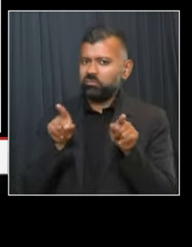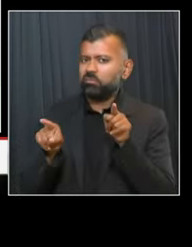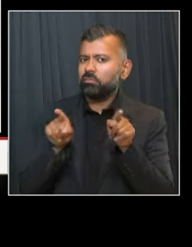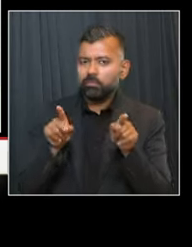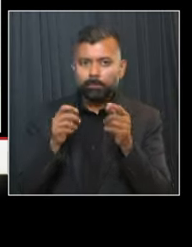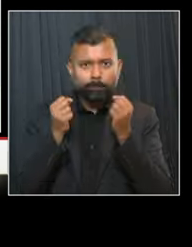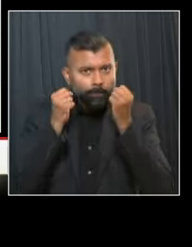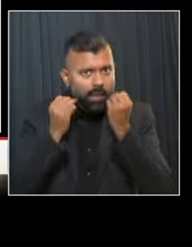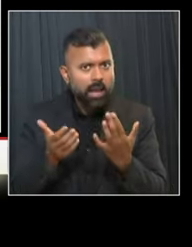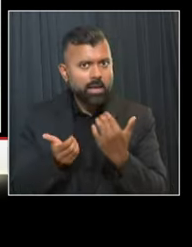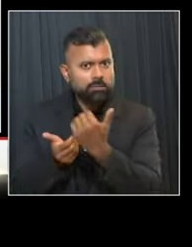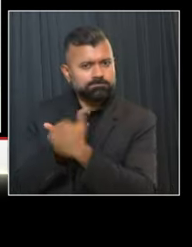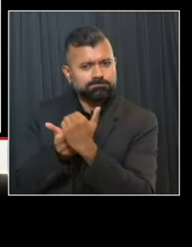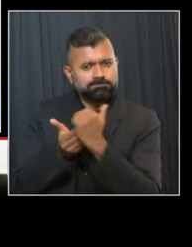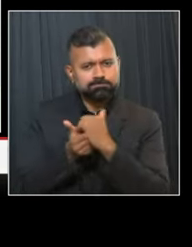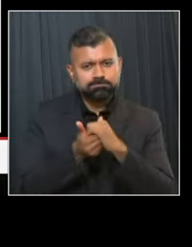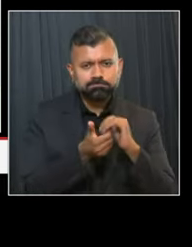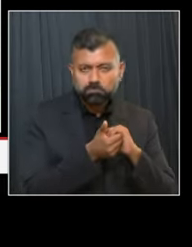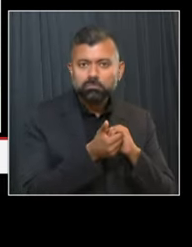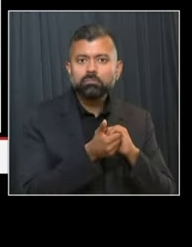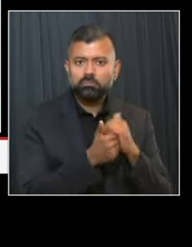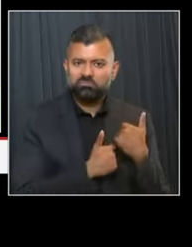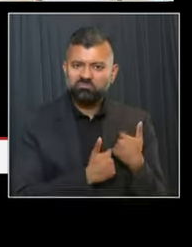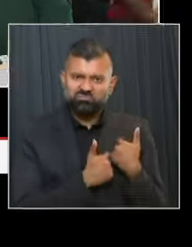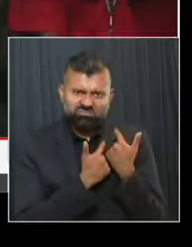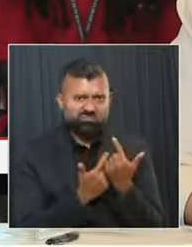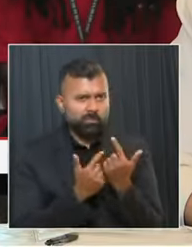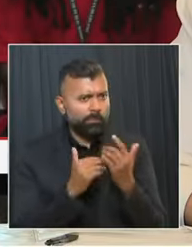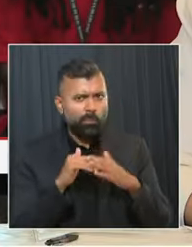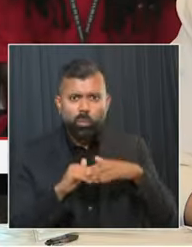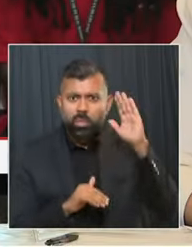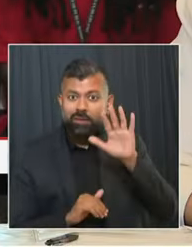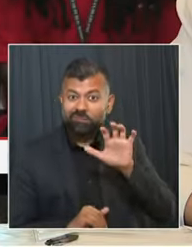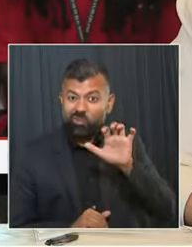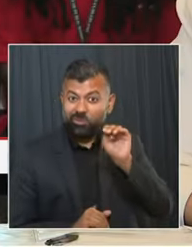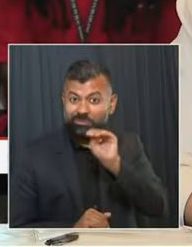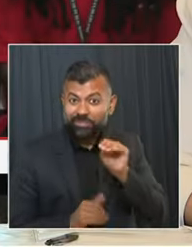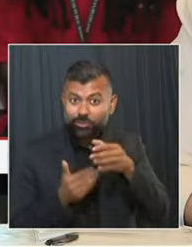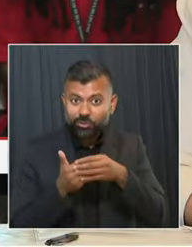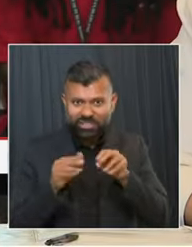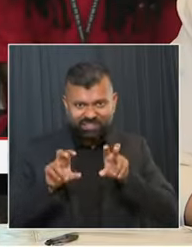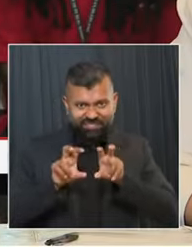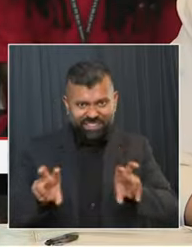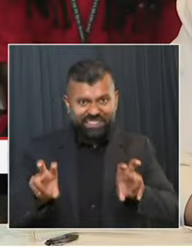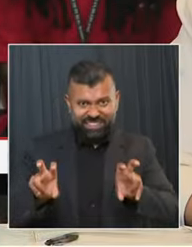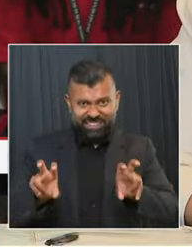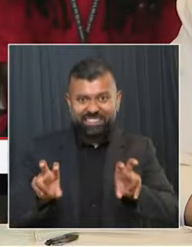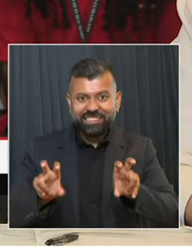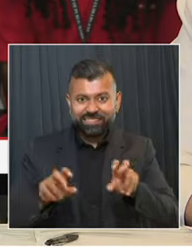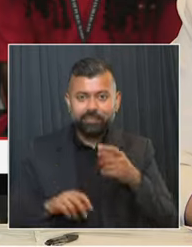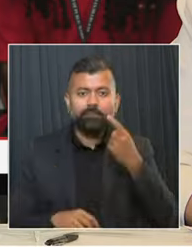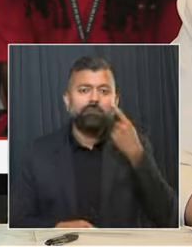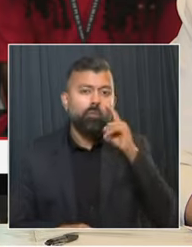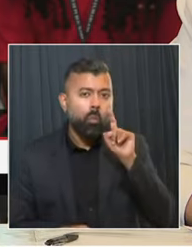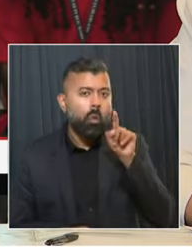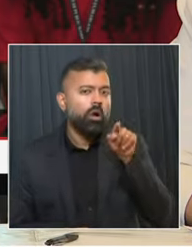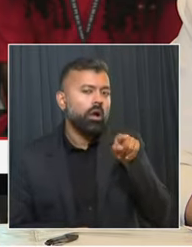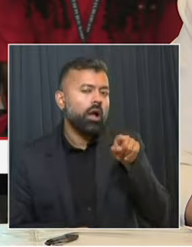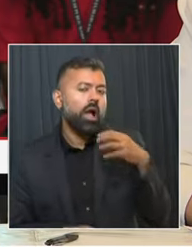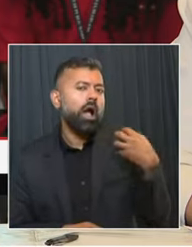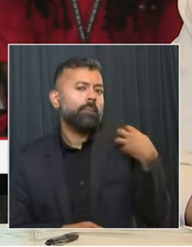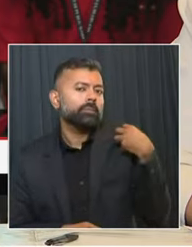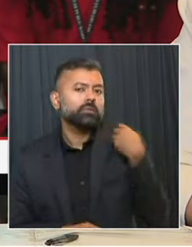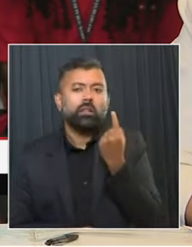over $500 million investment we have in the arena. So it's very, very important. And